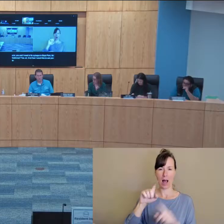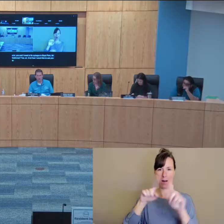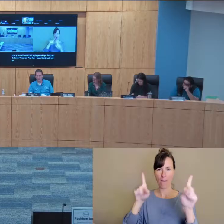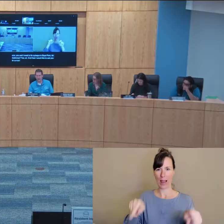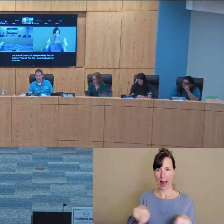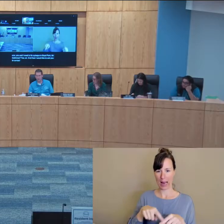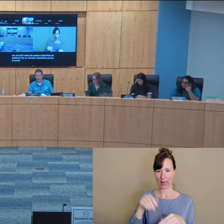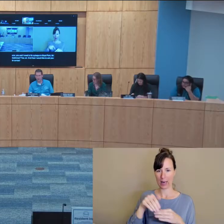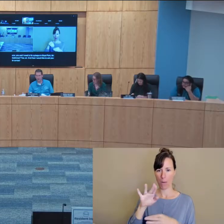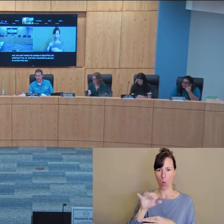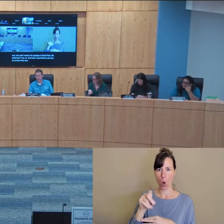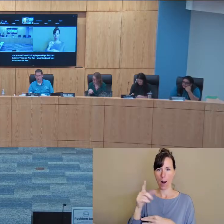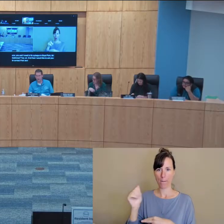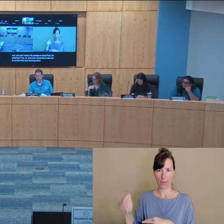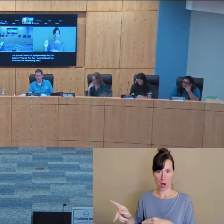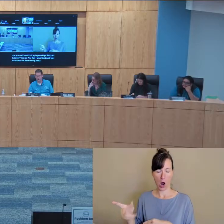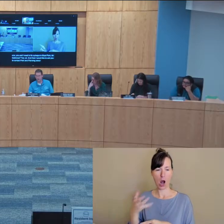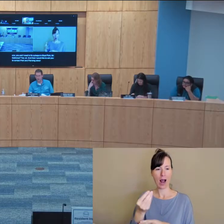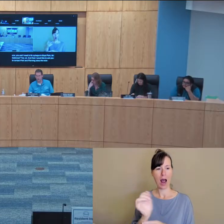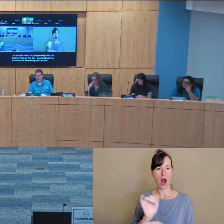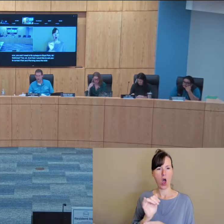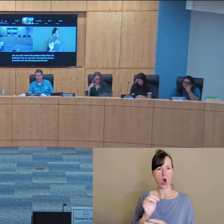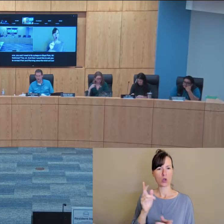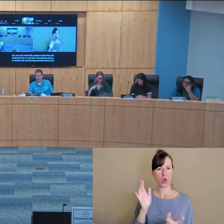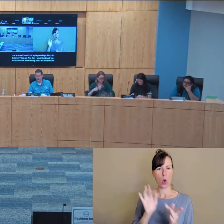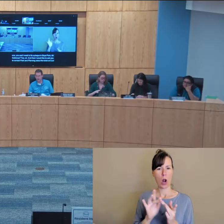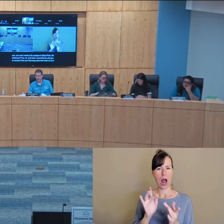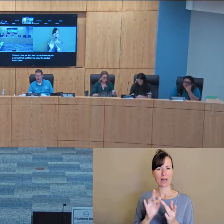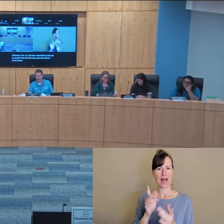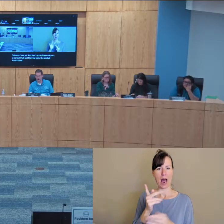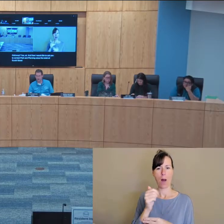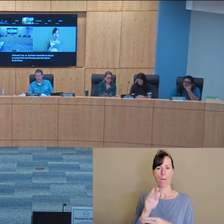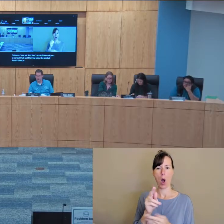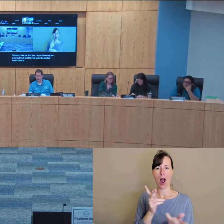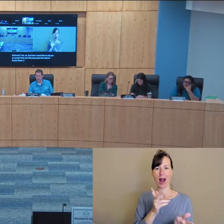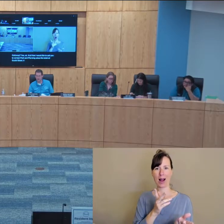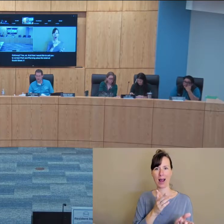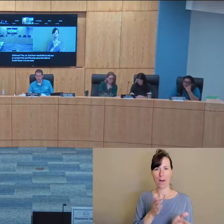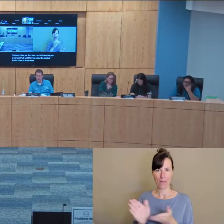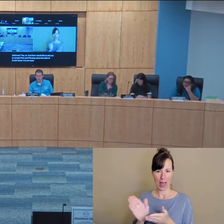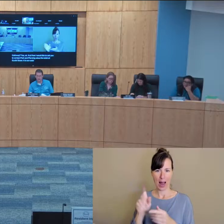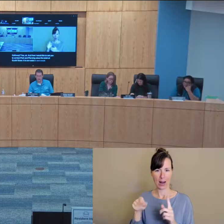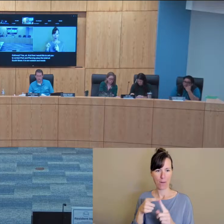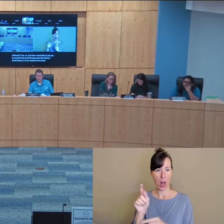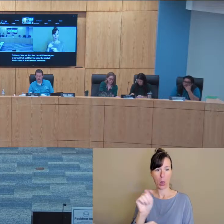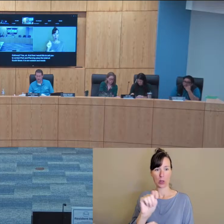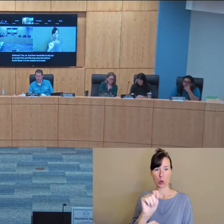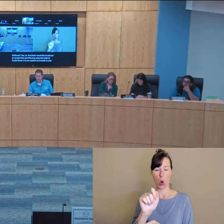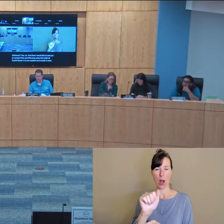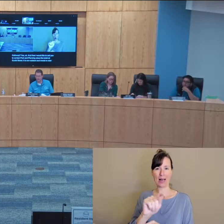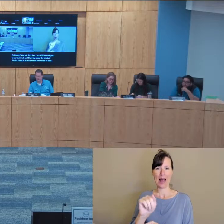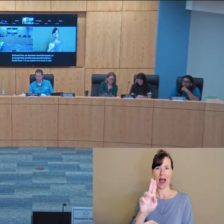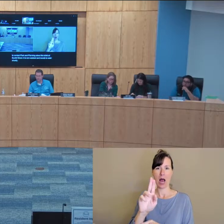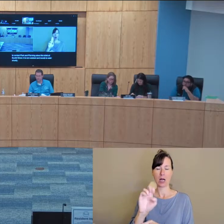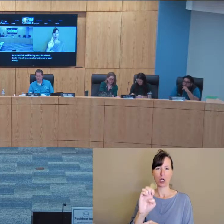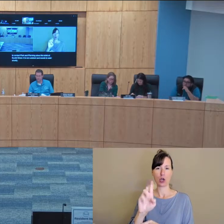contact Park and Planning about the toilet at Euclid Street. It is non-existent and needs to exist